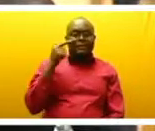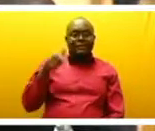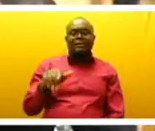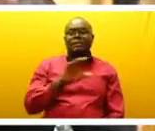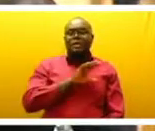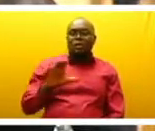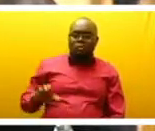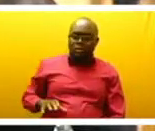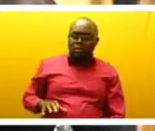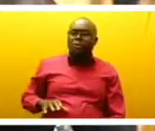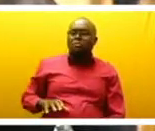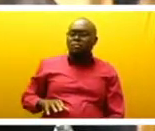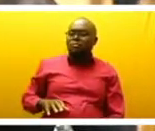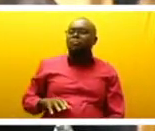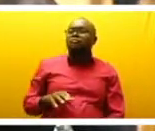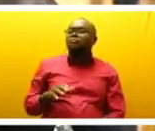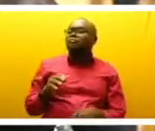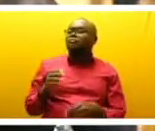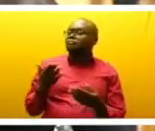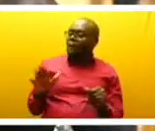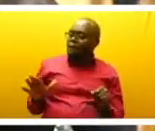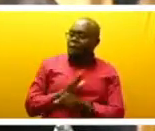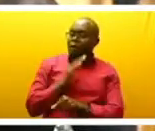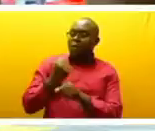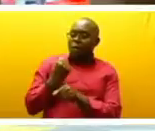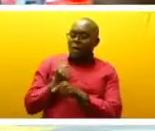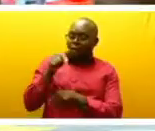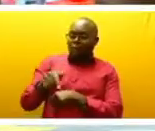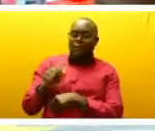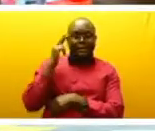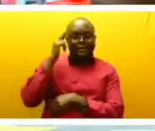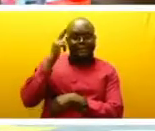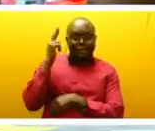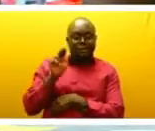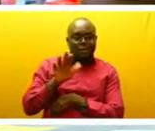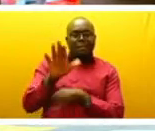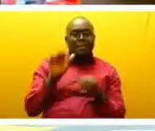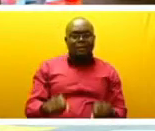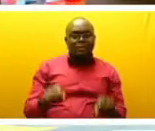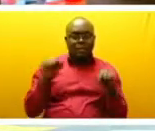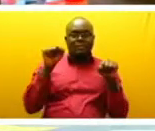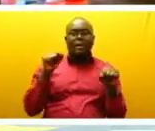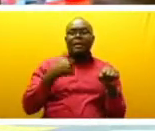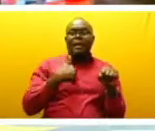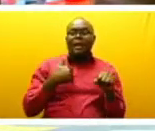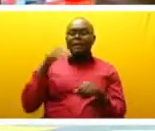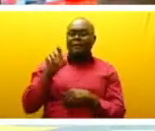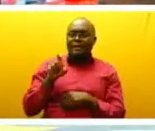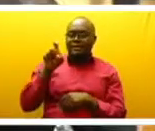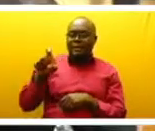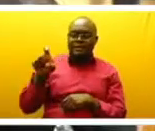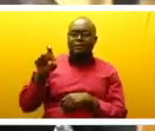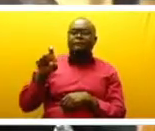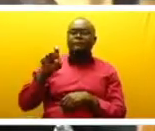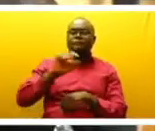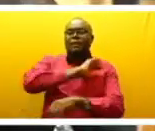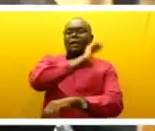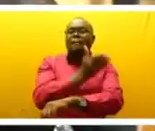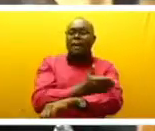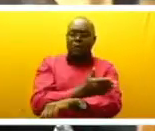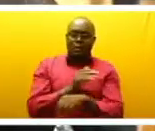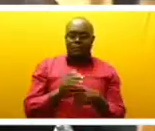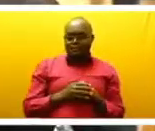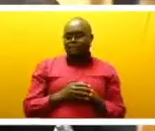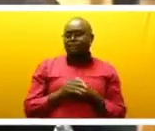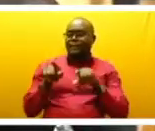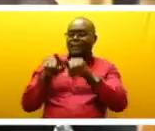is extremely hands-on, and for that very reason, its chairman has executive power. It is very